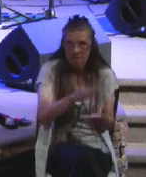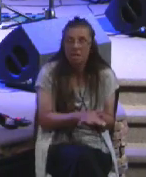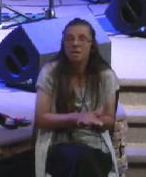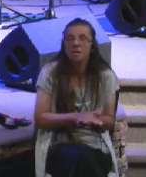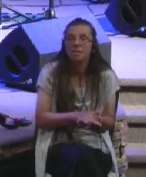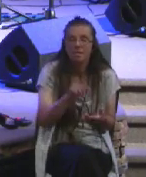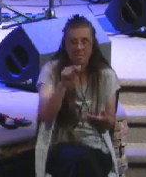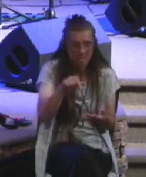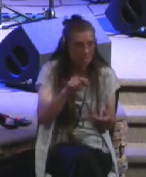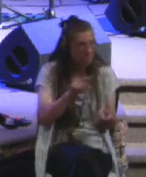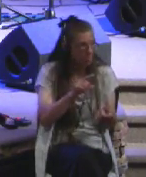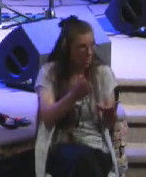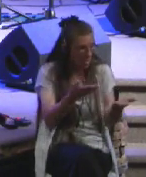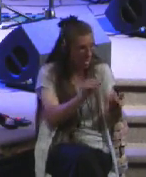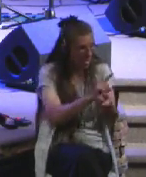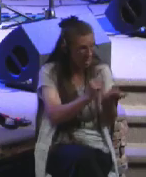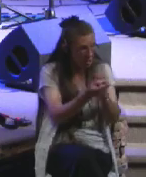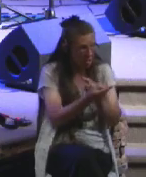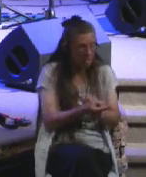the nation of Israel.